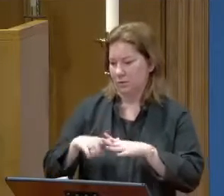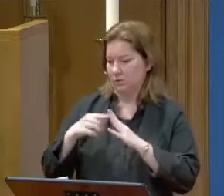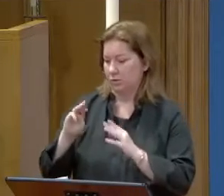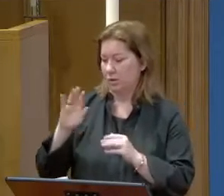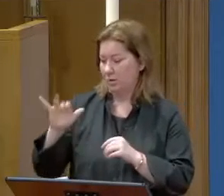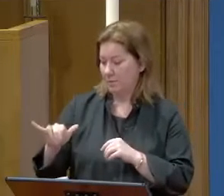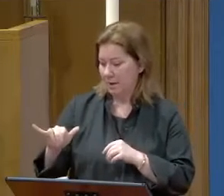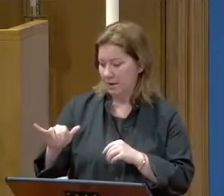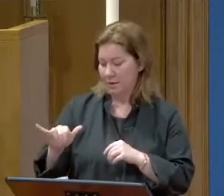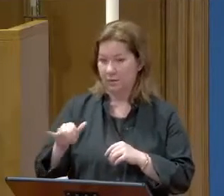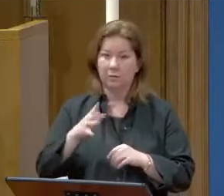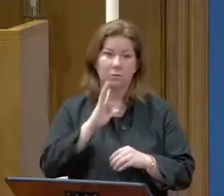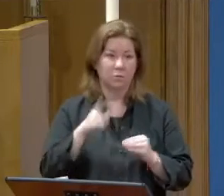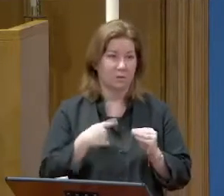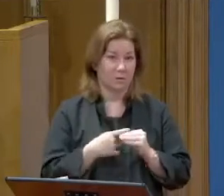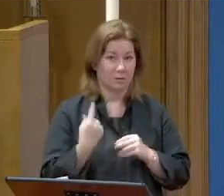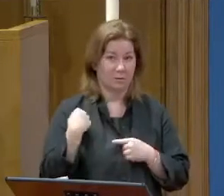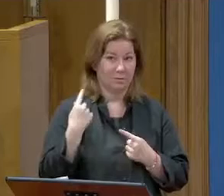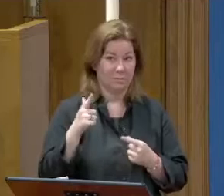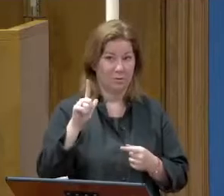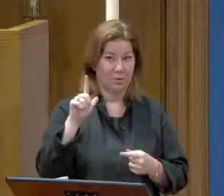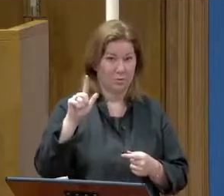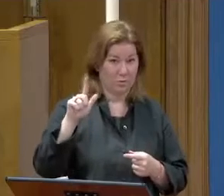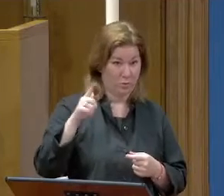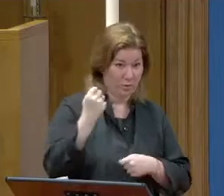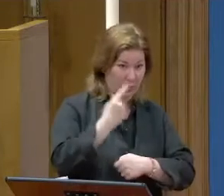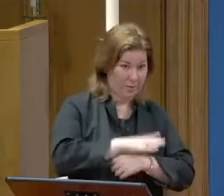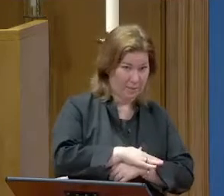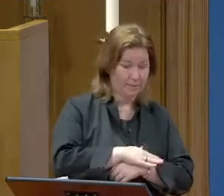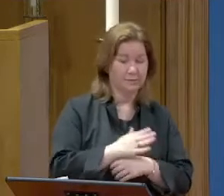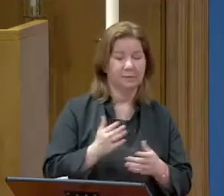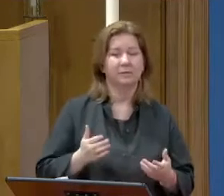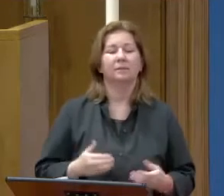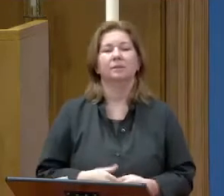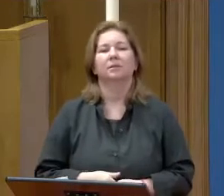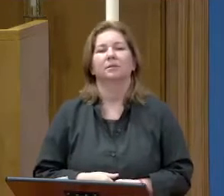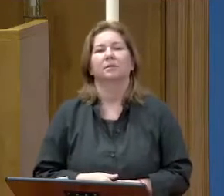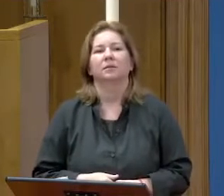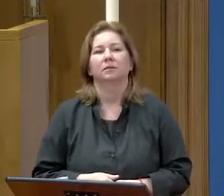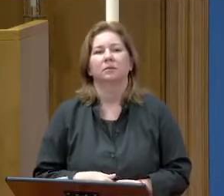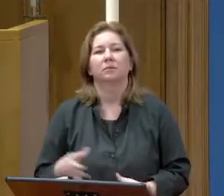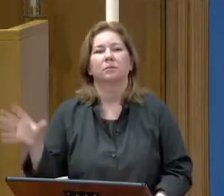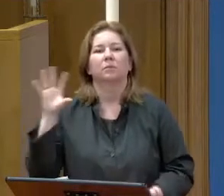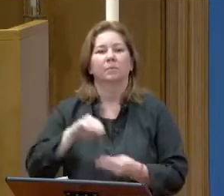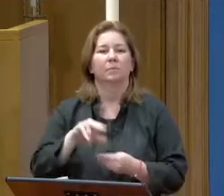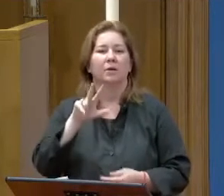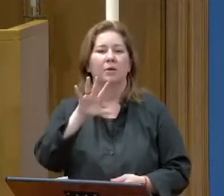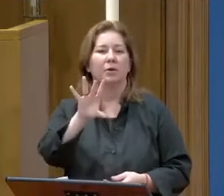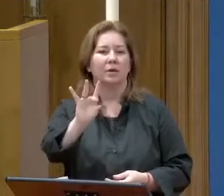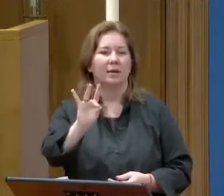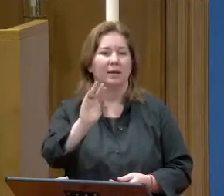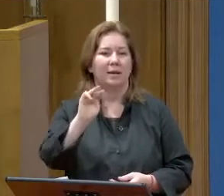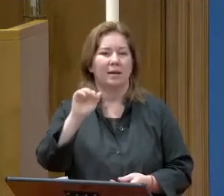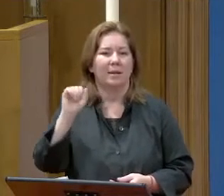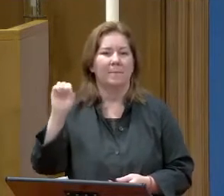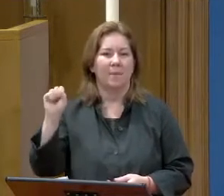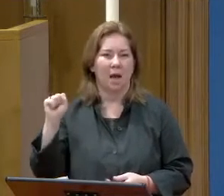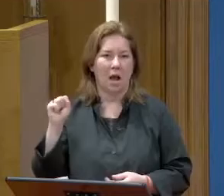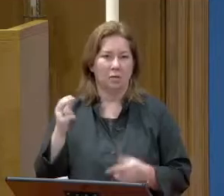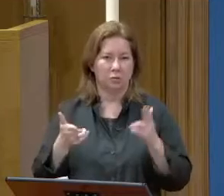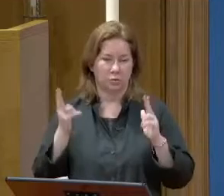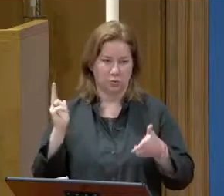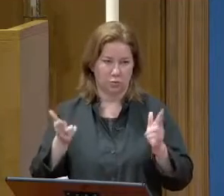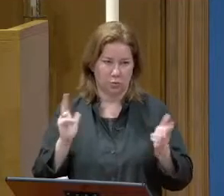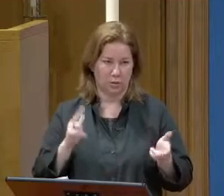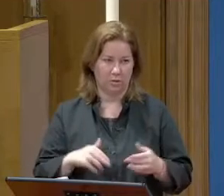May, so we're talking about the last 21 days, there have been a total of 38 mass shootings,